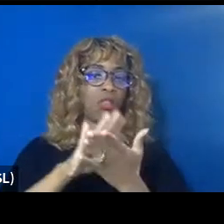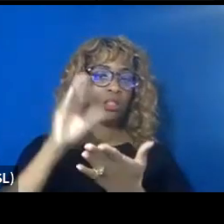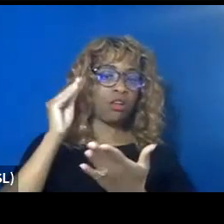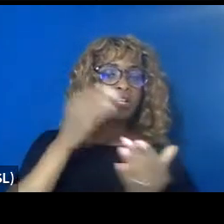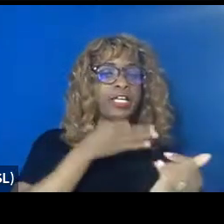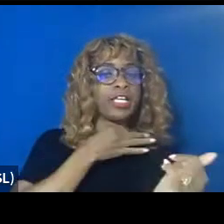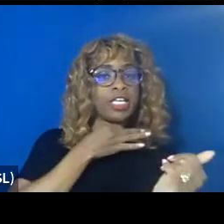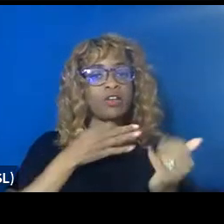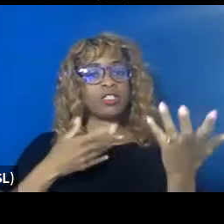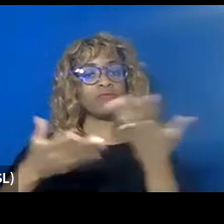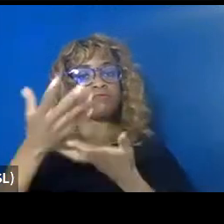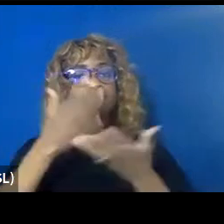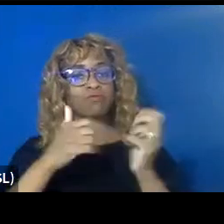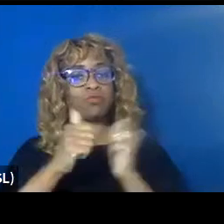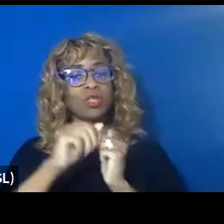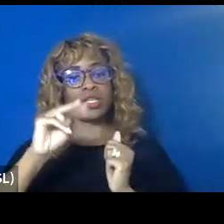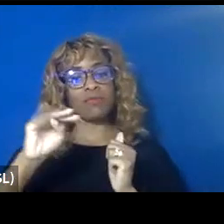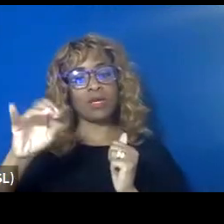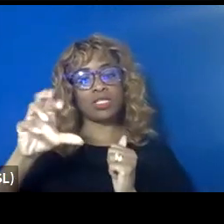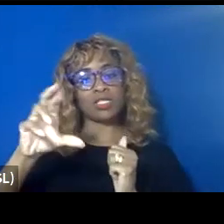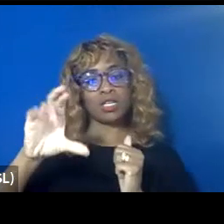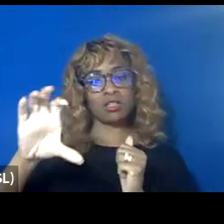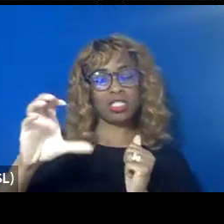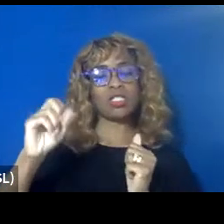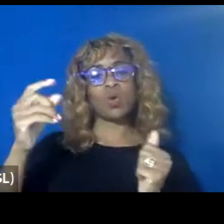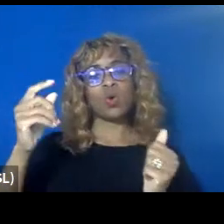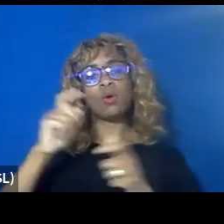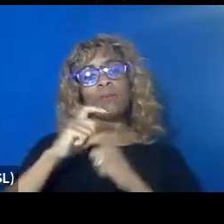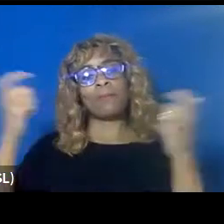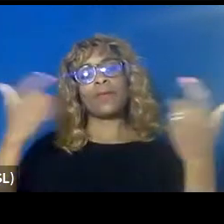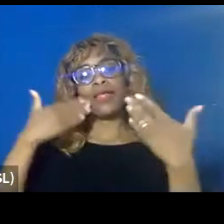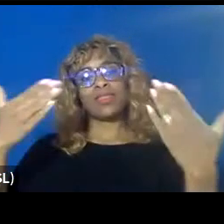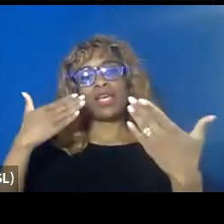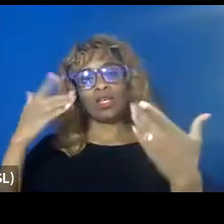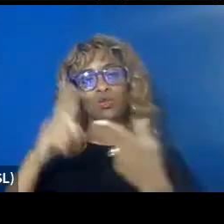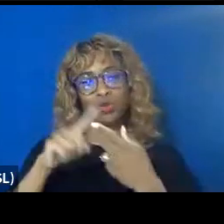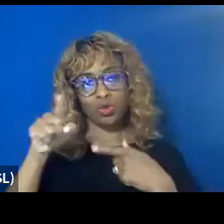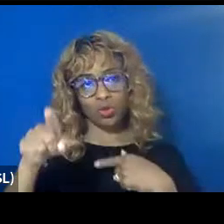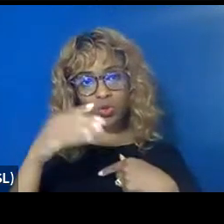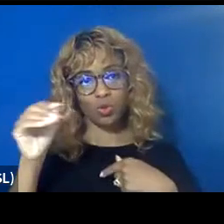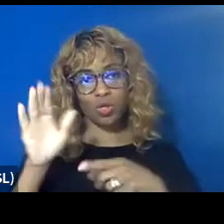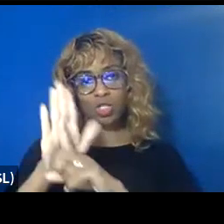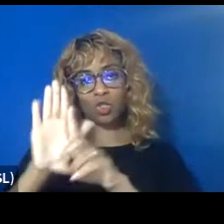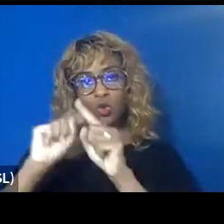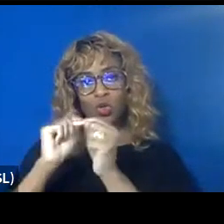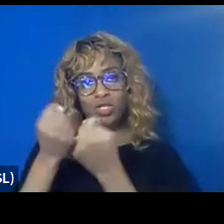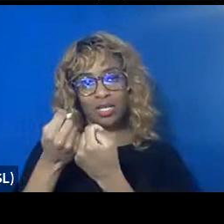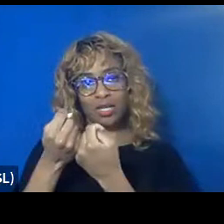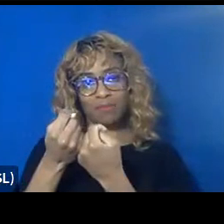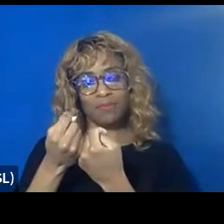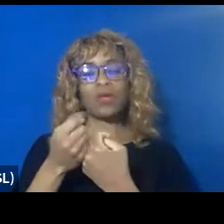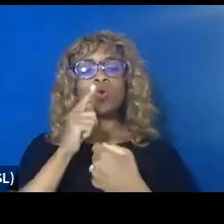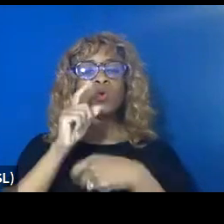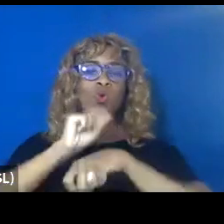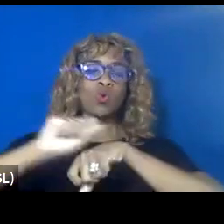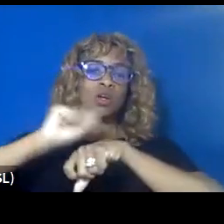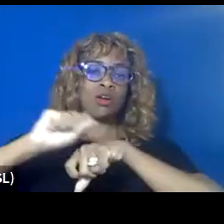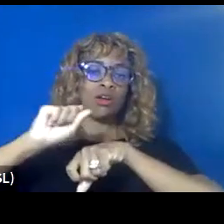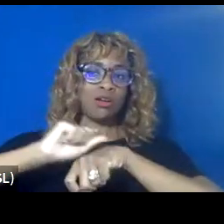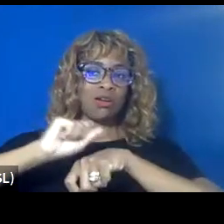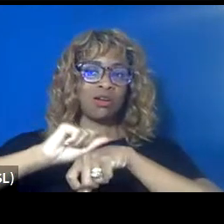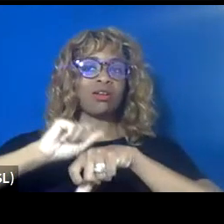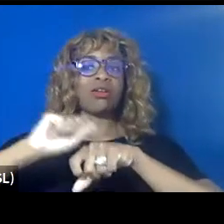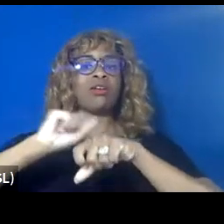and interacting with the MICRC. So huge thank you to you and to your team that works effortlessly, but also very,